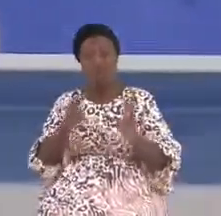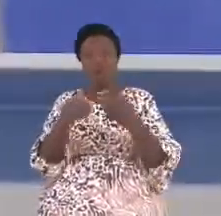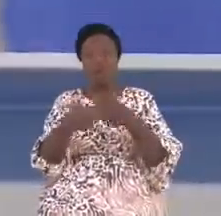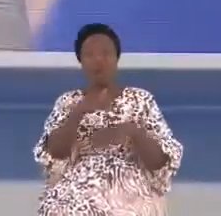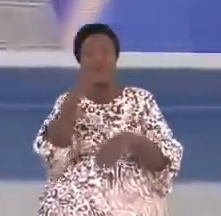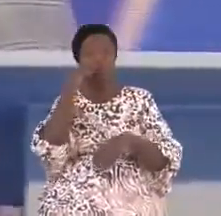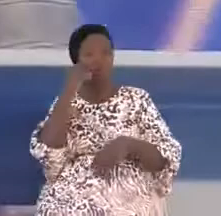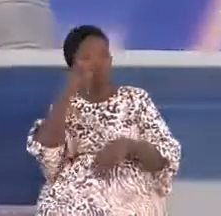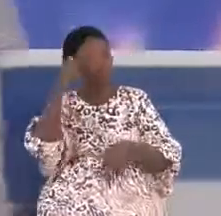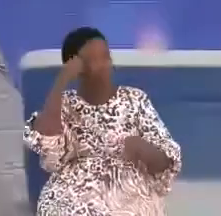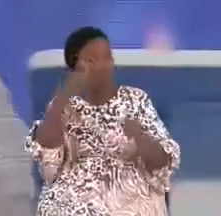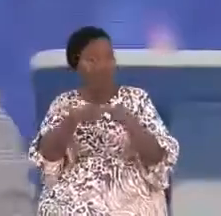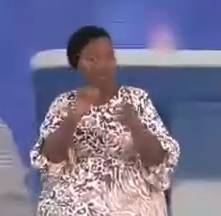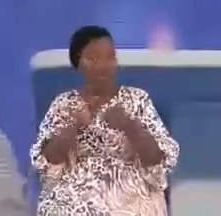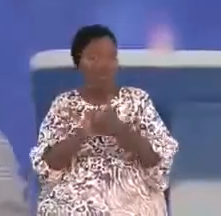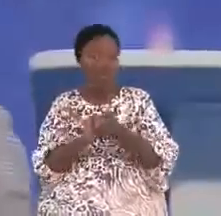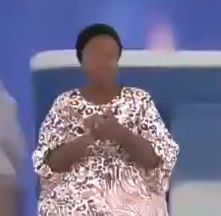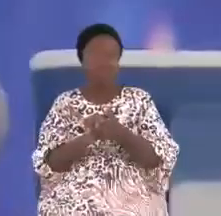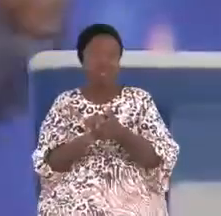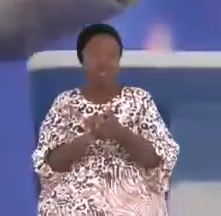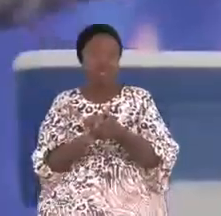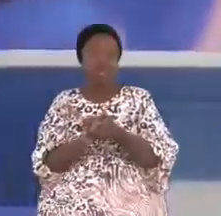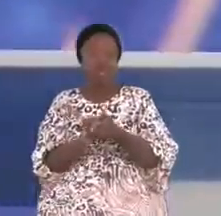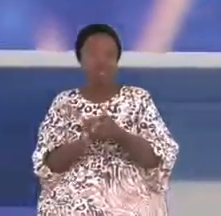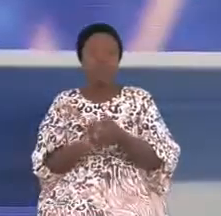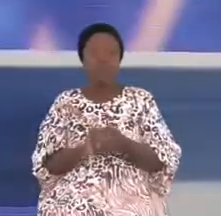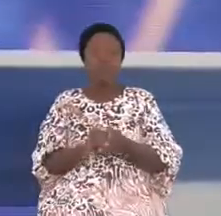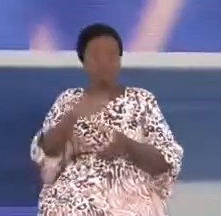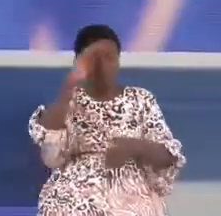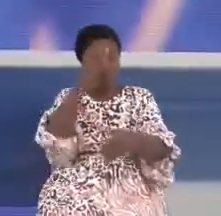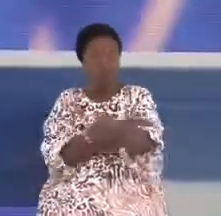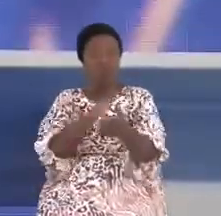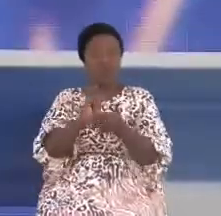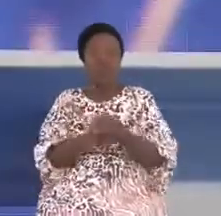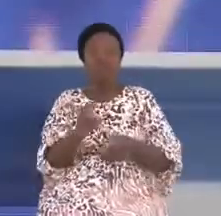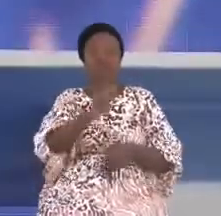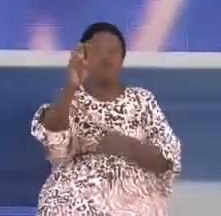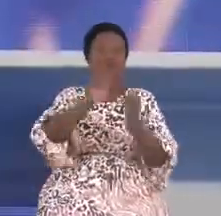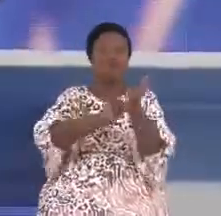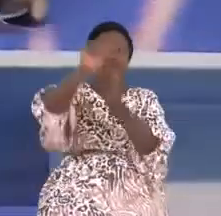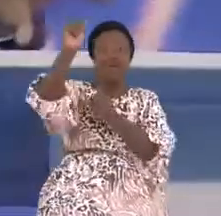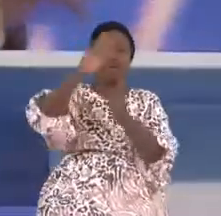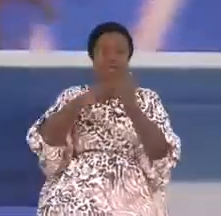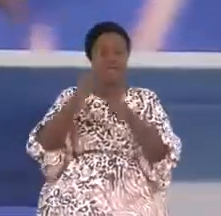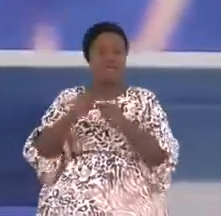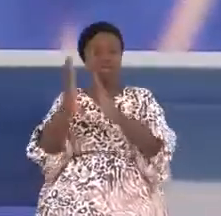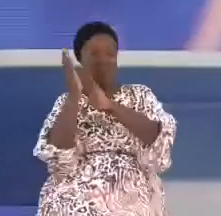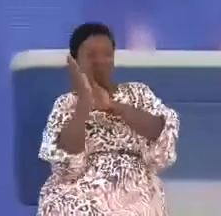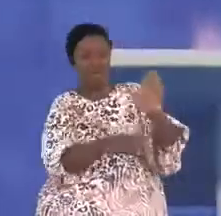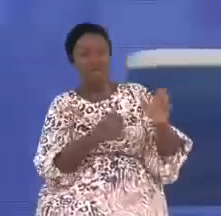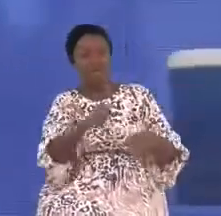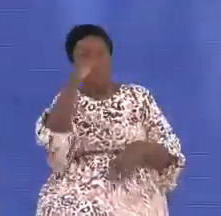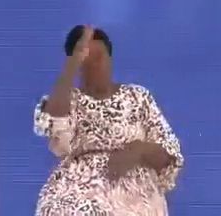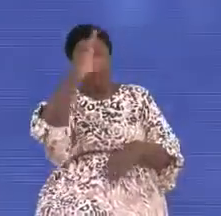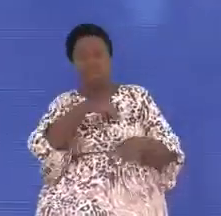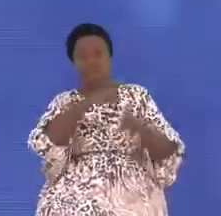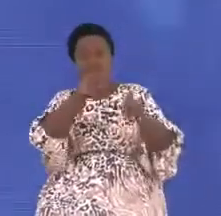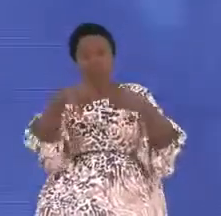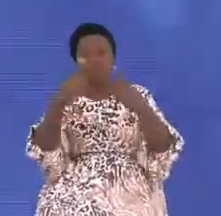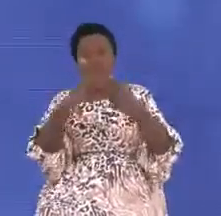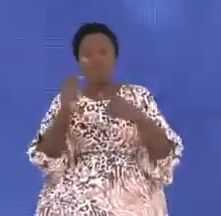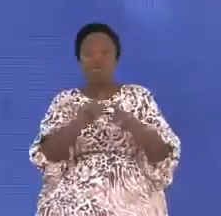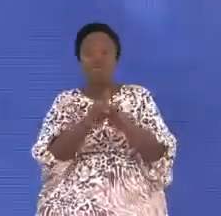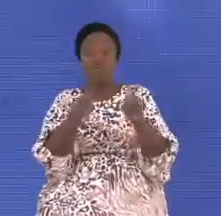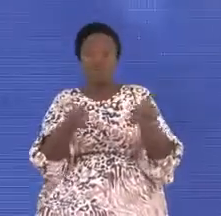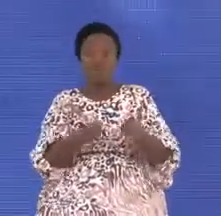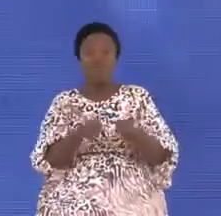remember the prodigal son he led the father and he went a particular way into the